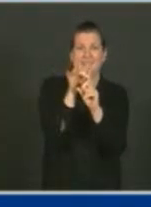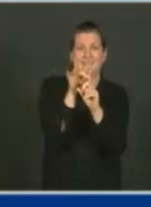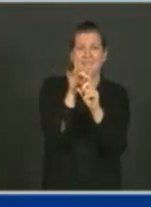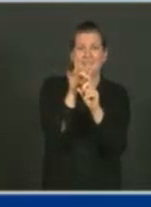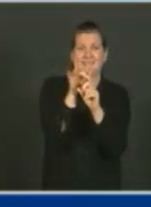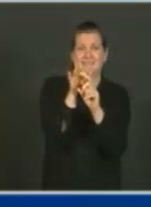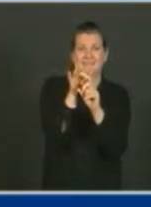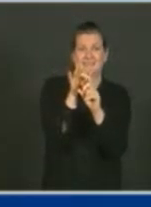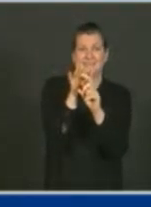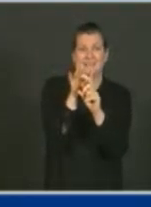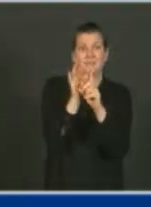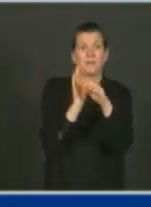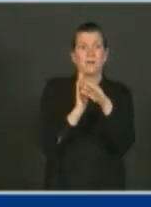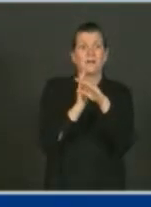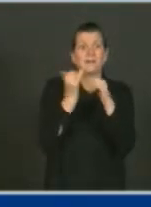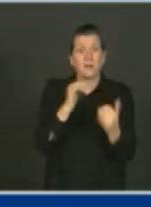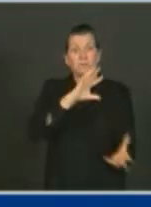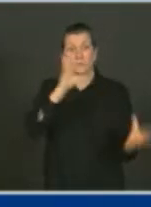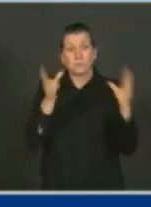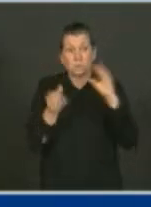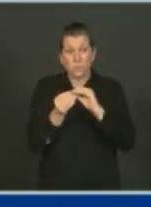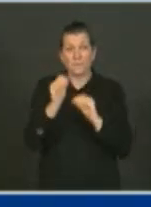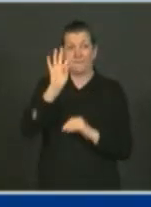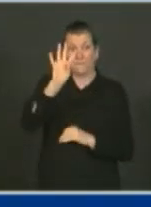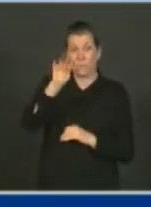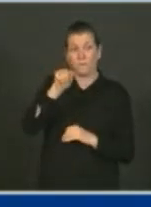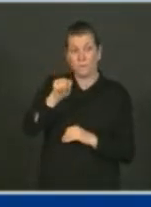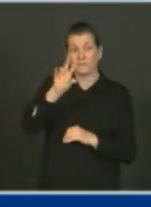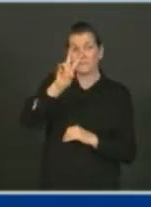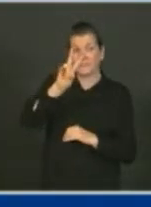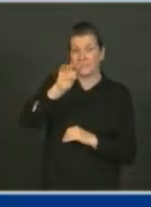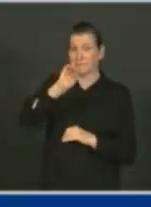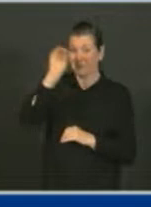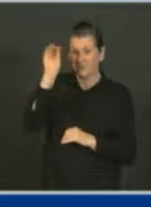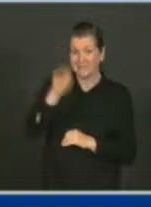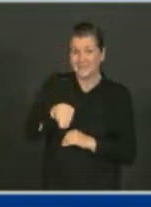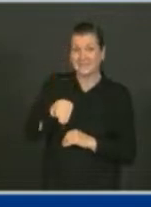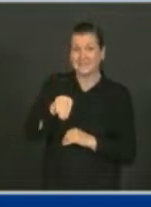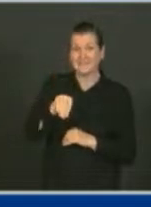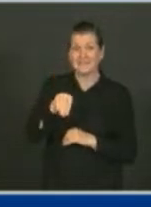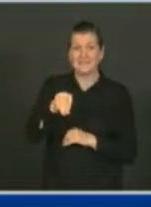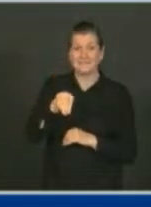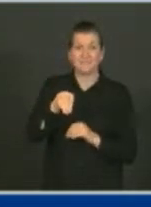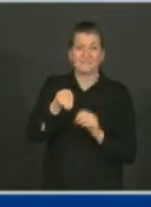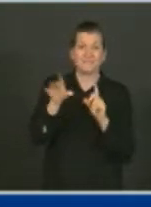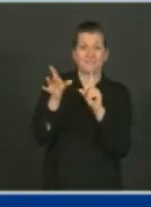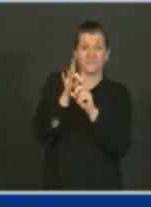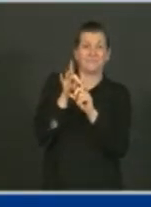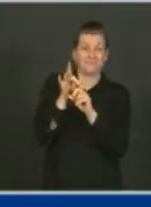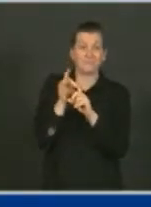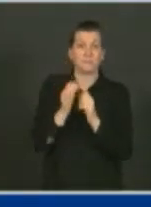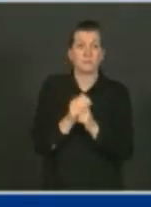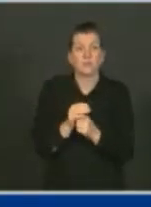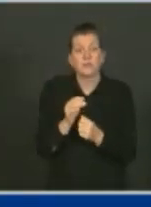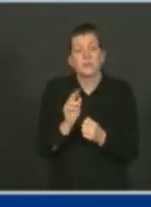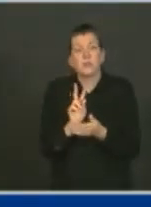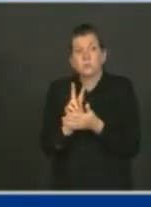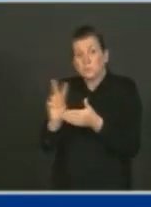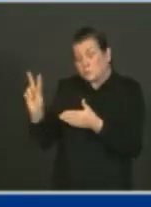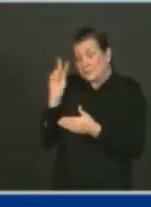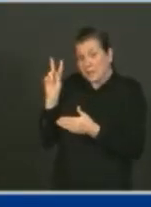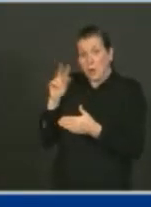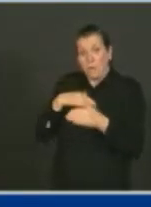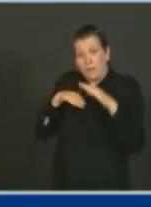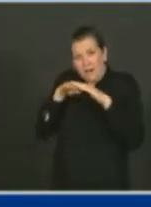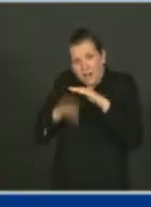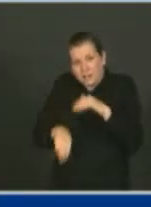of 4.7%. A few weeks ago, I was up here, we were under 2%. It shows you how quickly